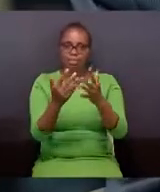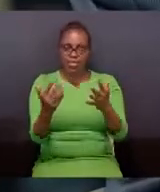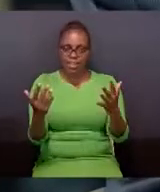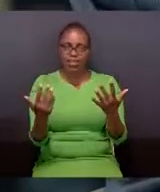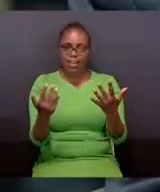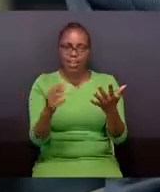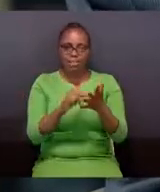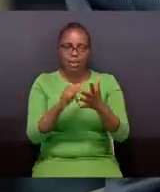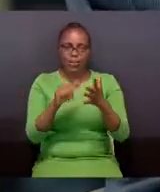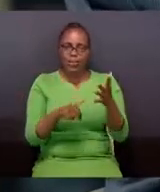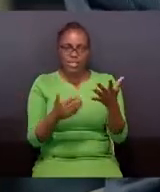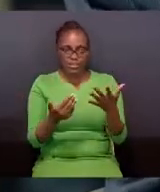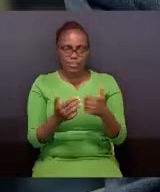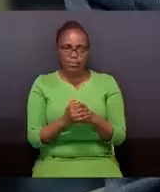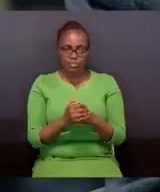So